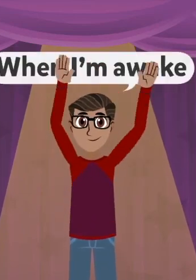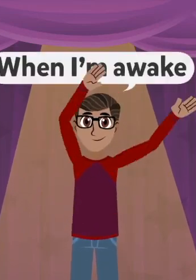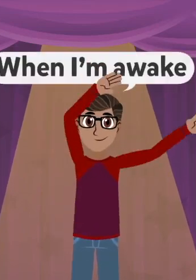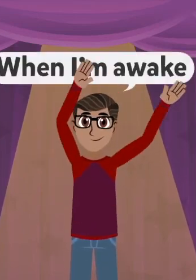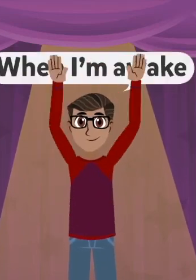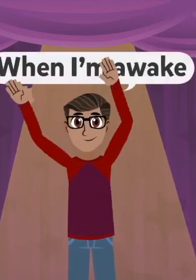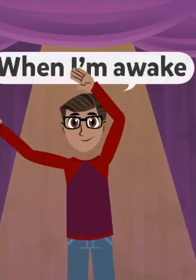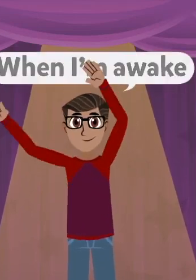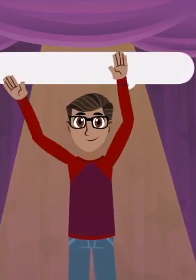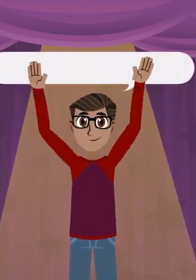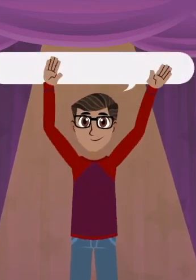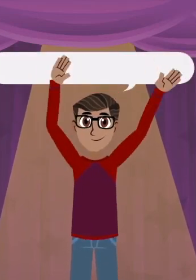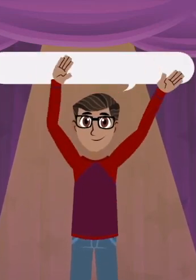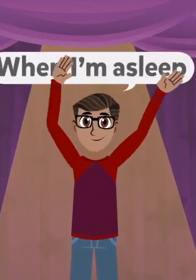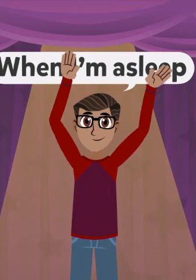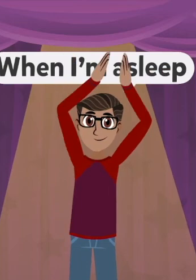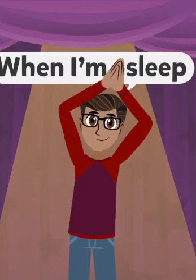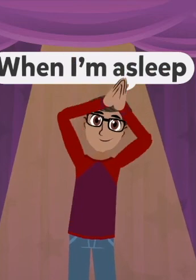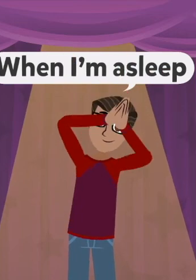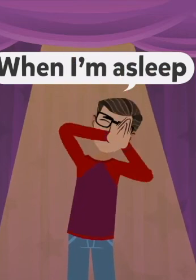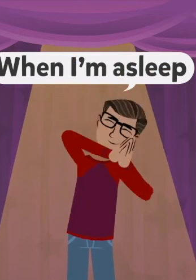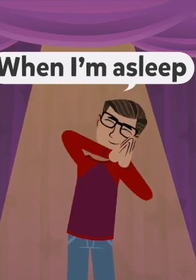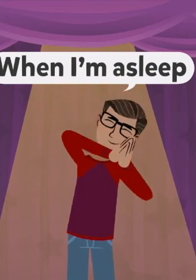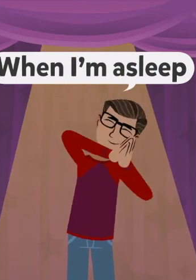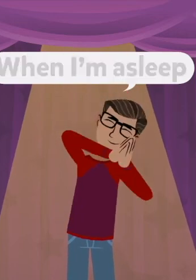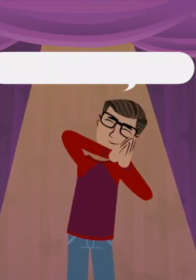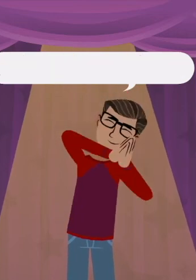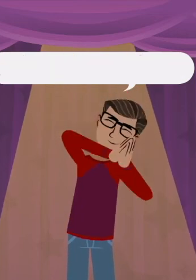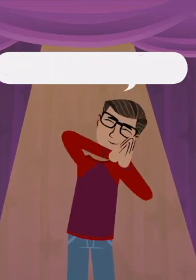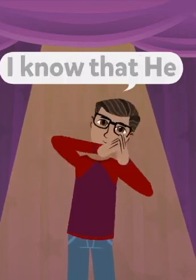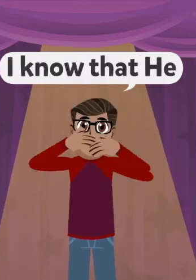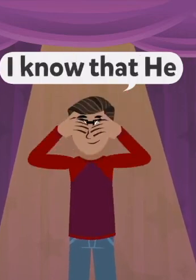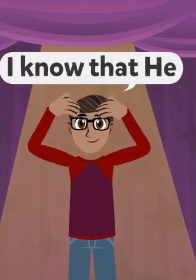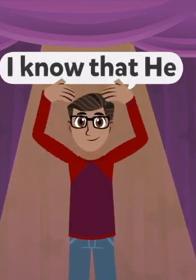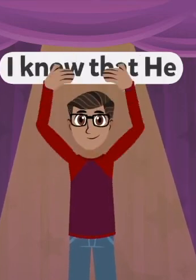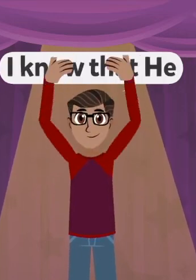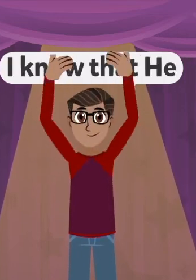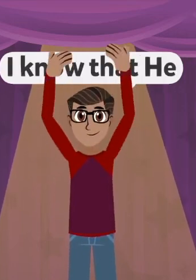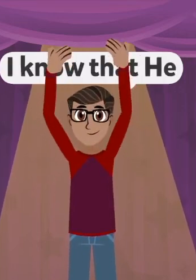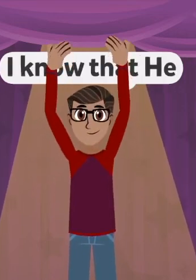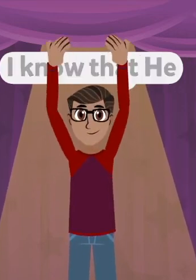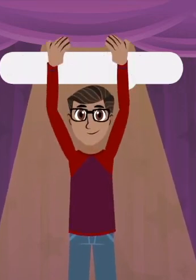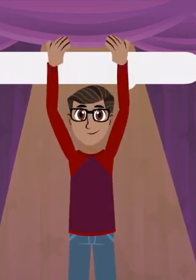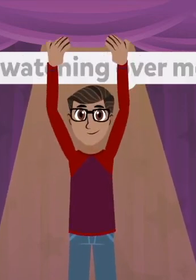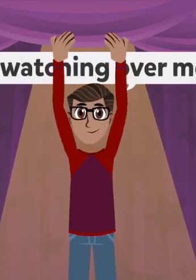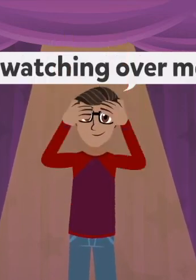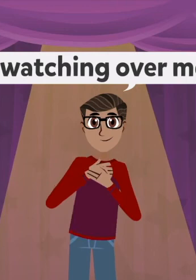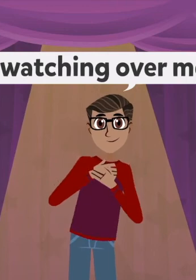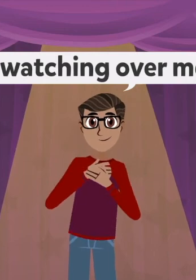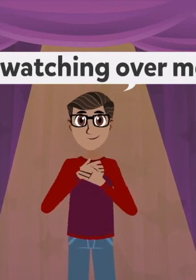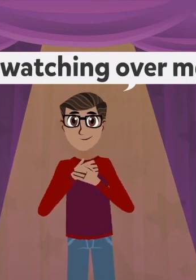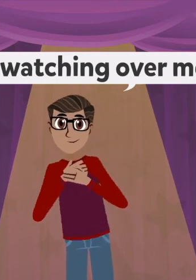When I'm awake, when I'm asleep, I know that He